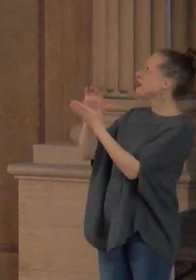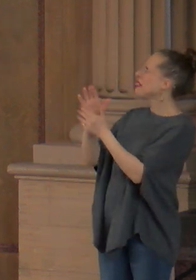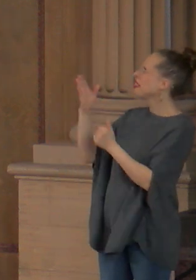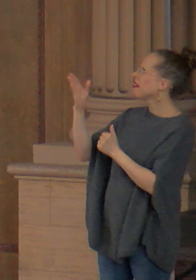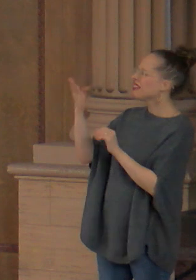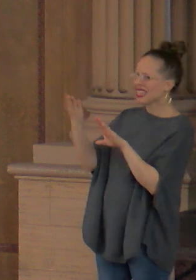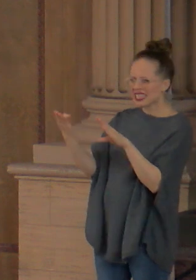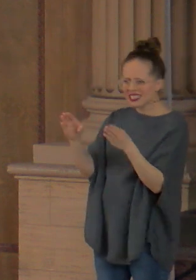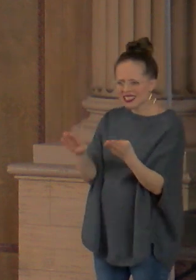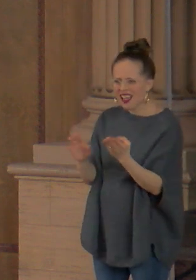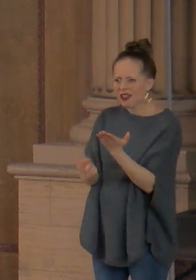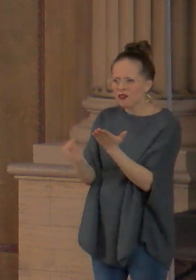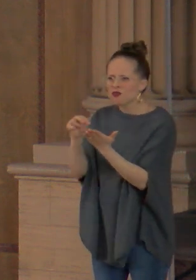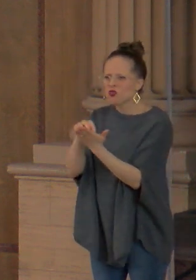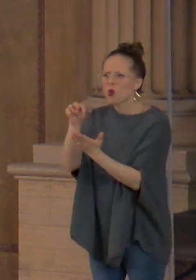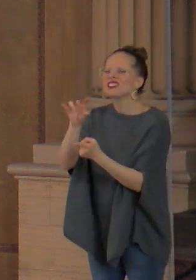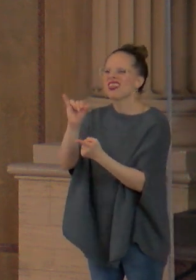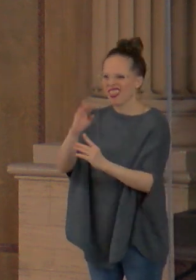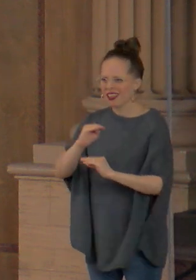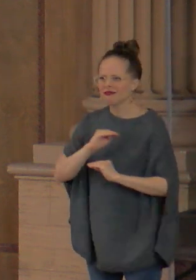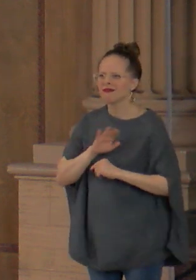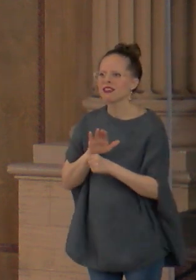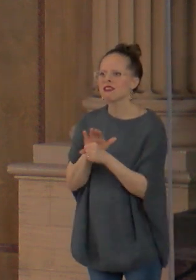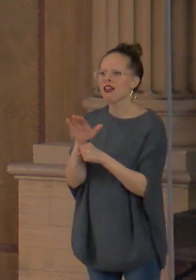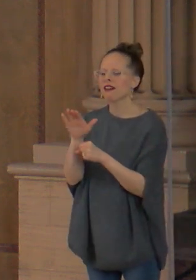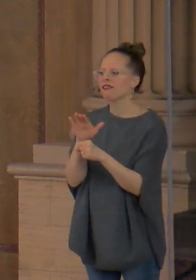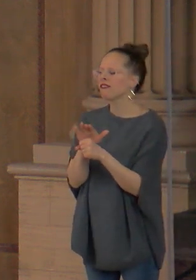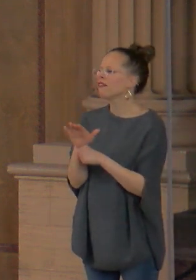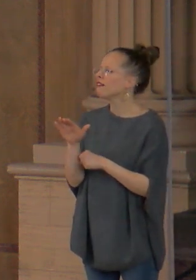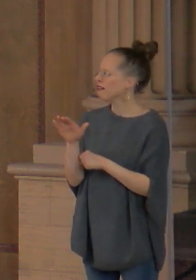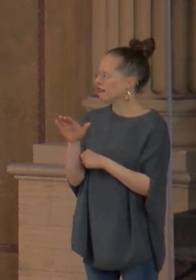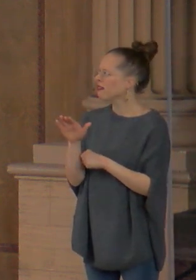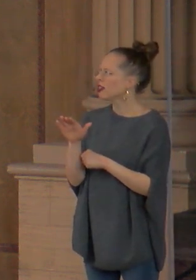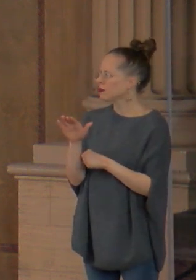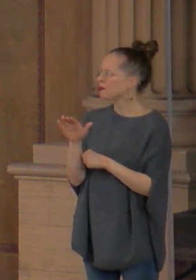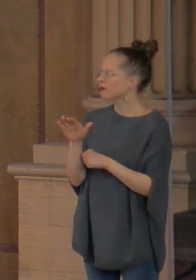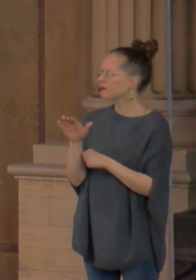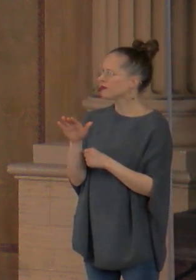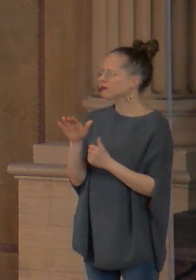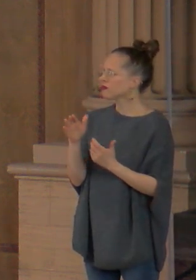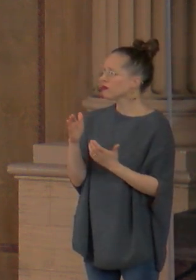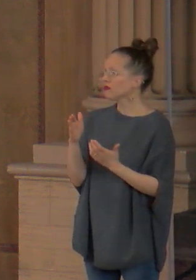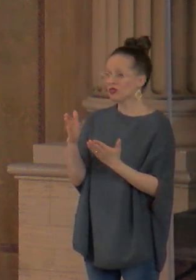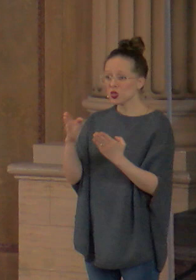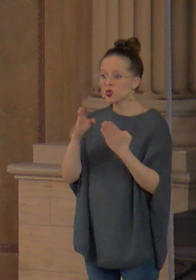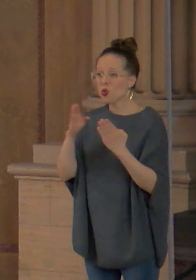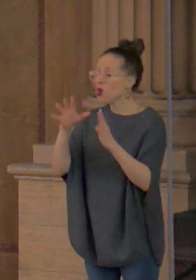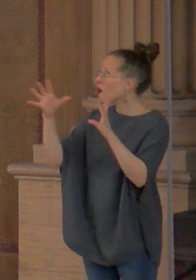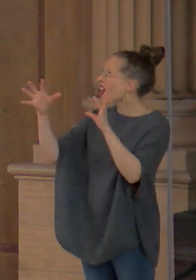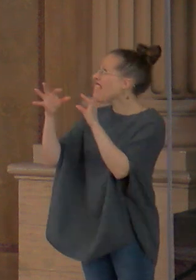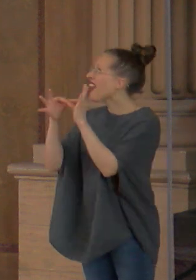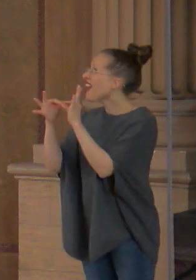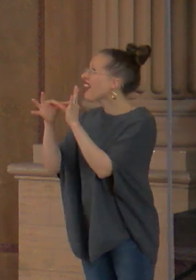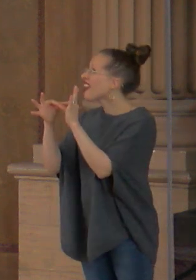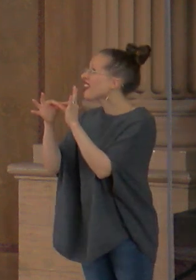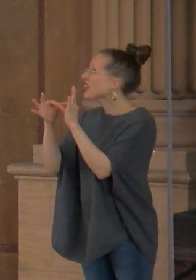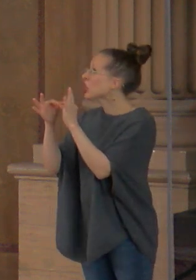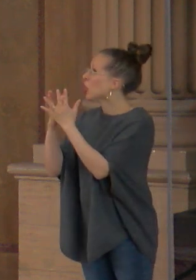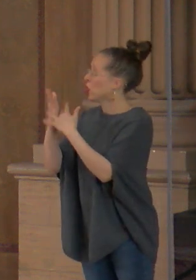that he rose. We believe that it was enough. Yeah, the way out from God was through our sin but the way back in is not through our righteousness